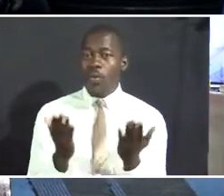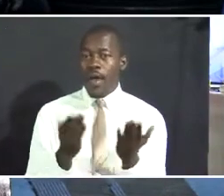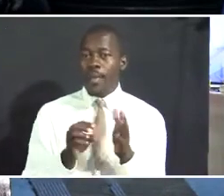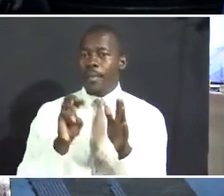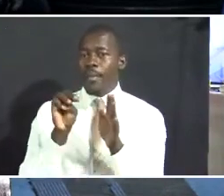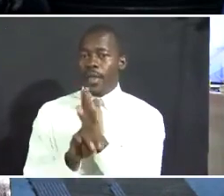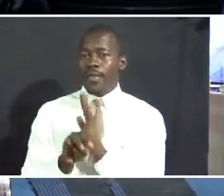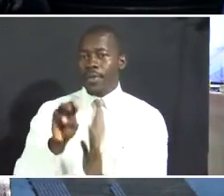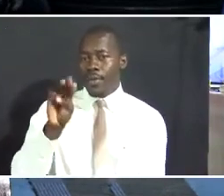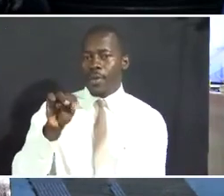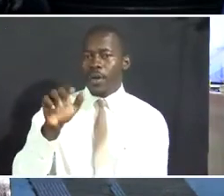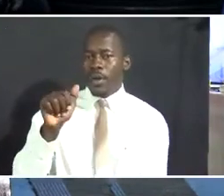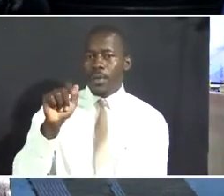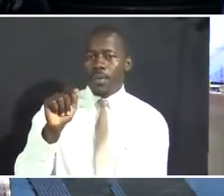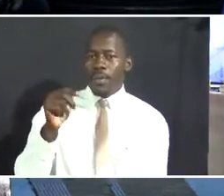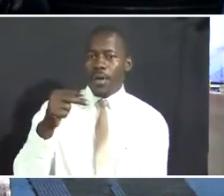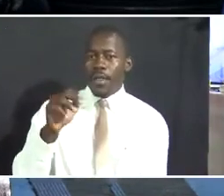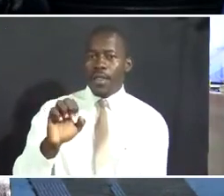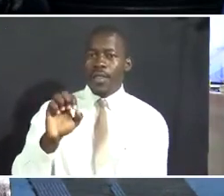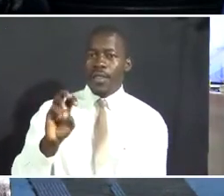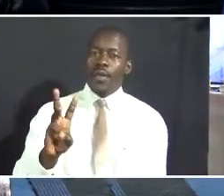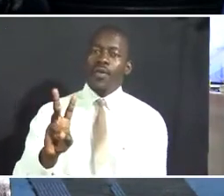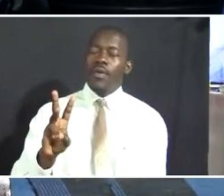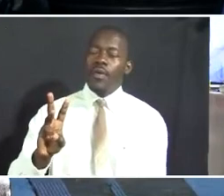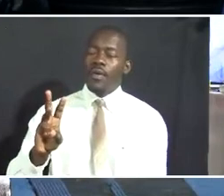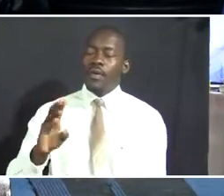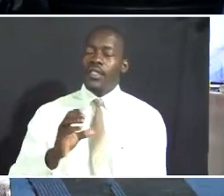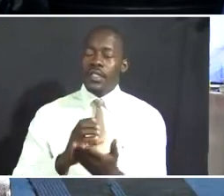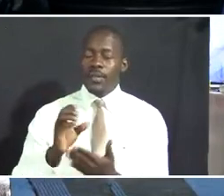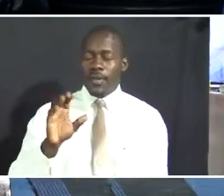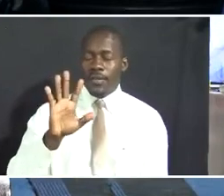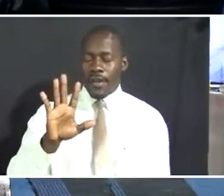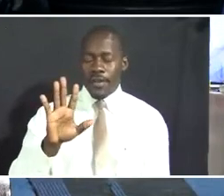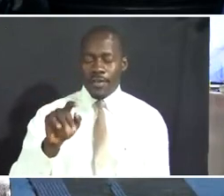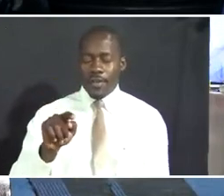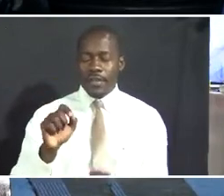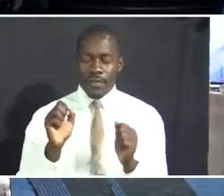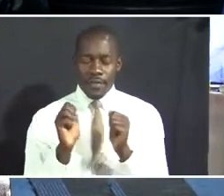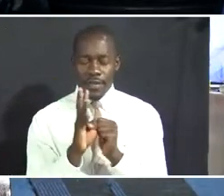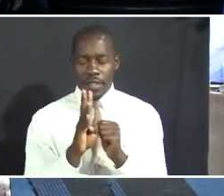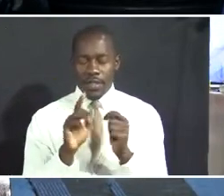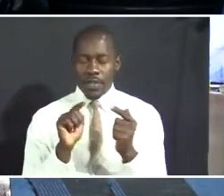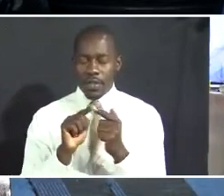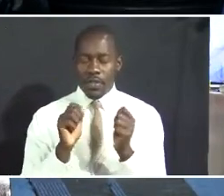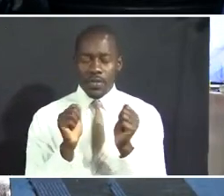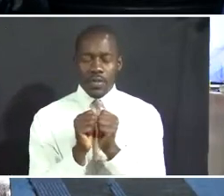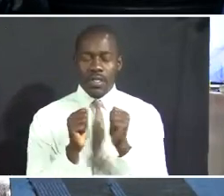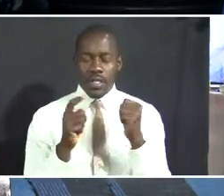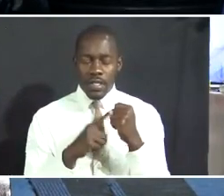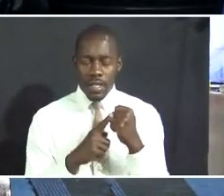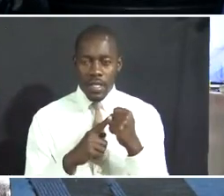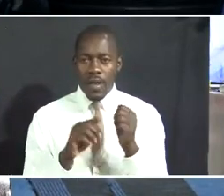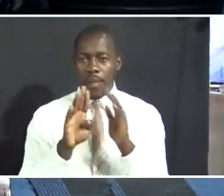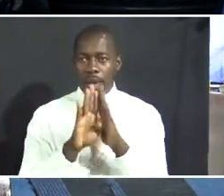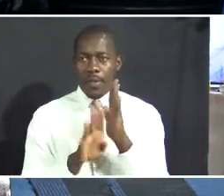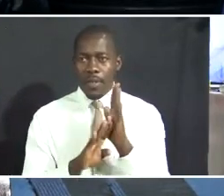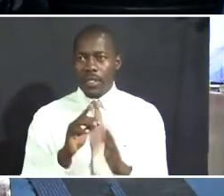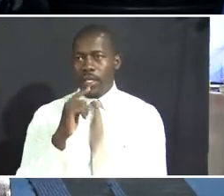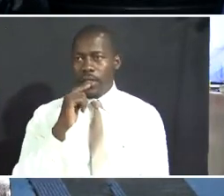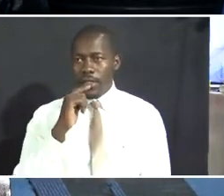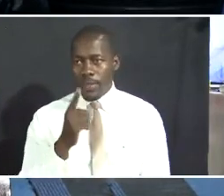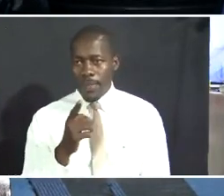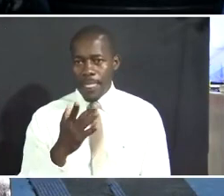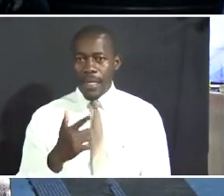Matthew 5, chapter 14, Matthew chapter 5, verse 14 to 16, we are told that we are the light of